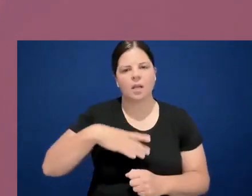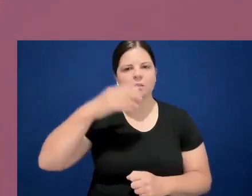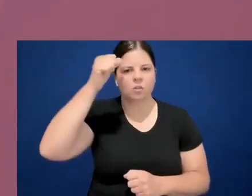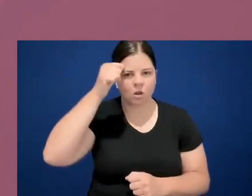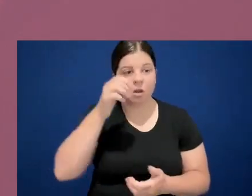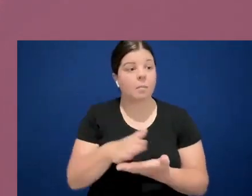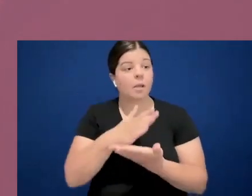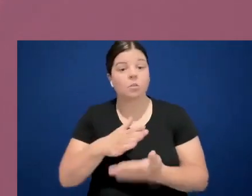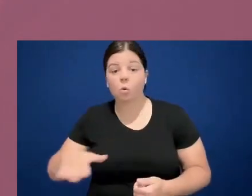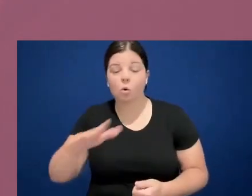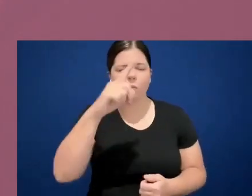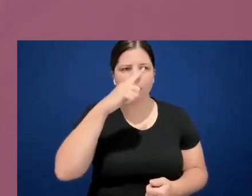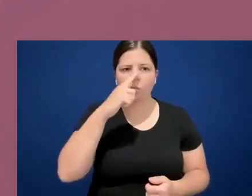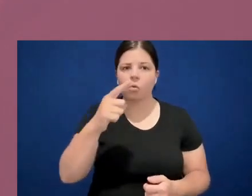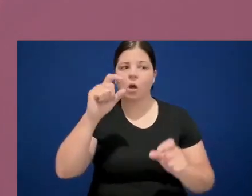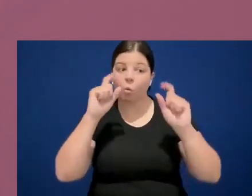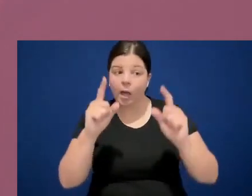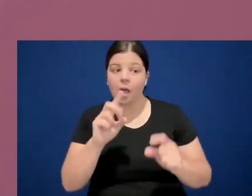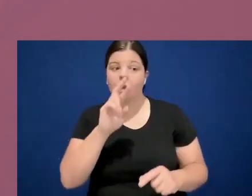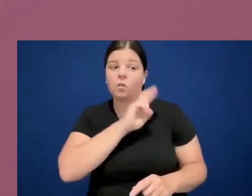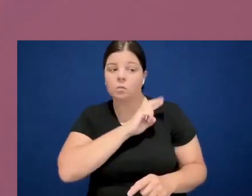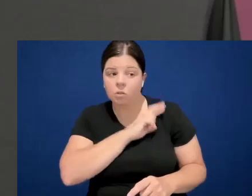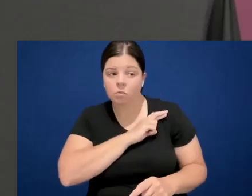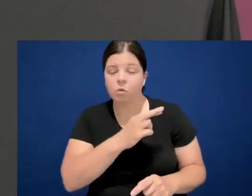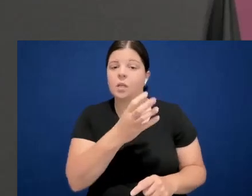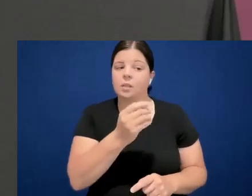roles, particularly in relation to confidentiality.